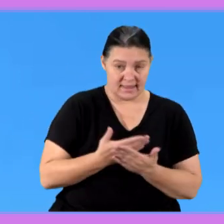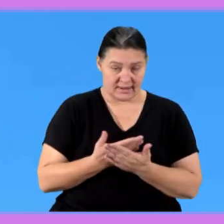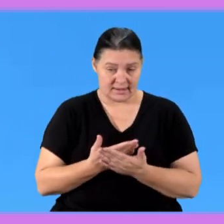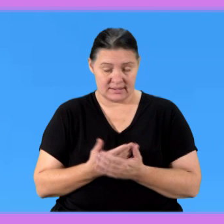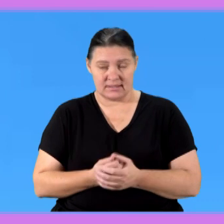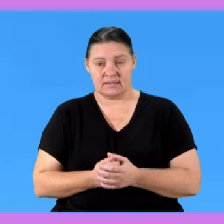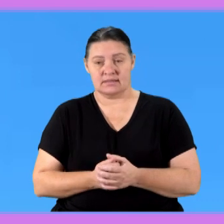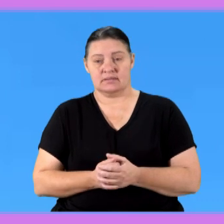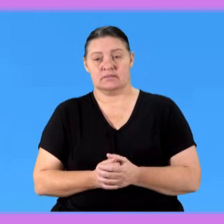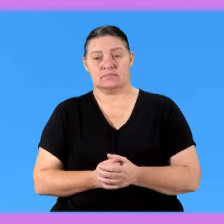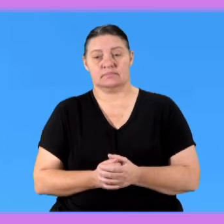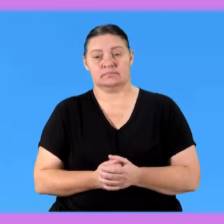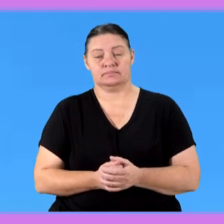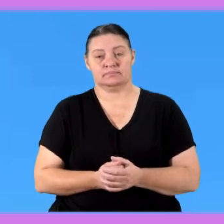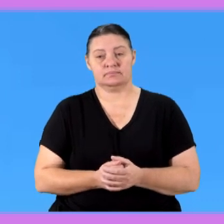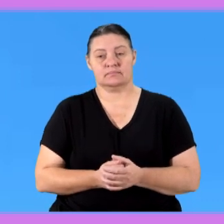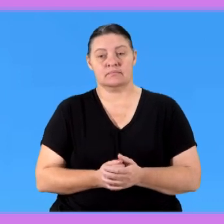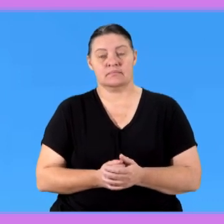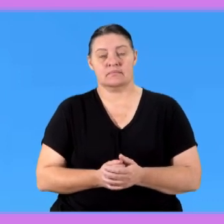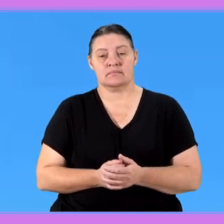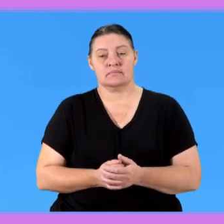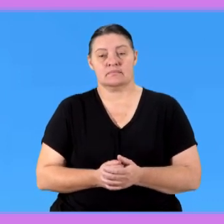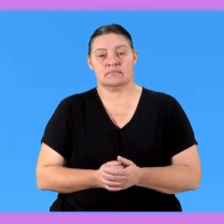in which we can